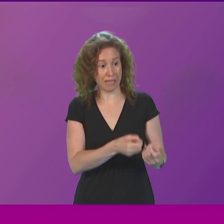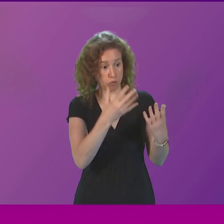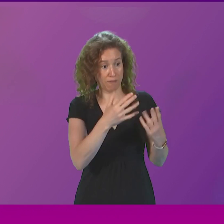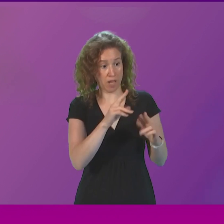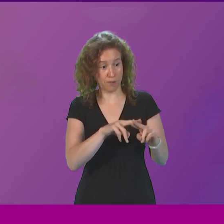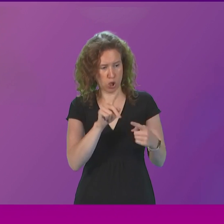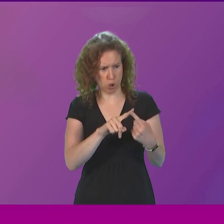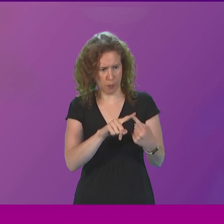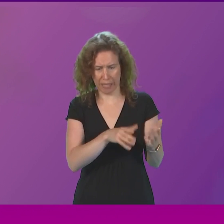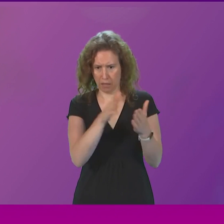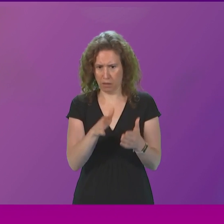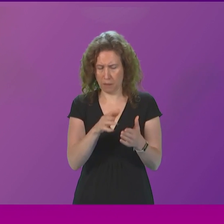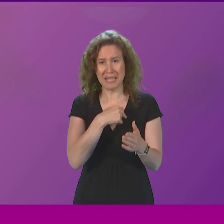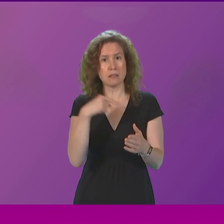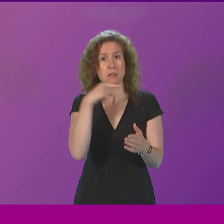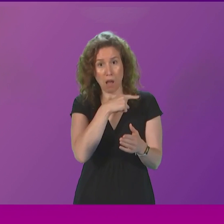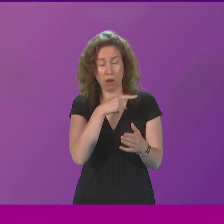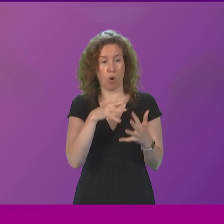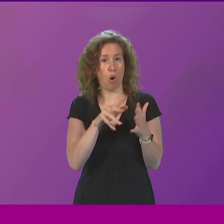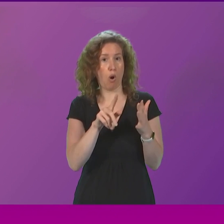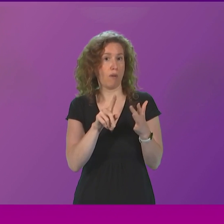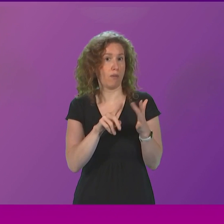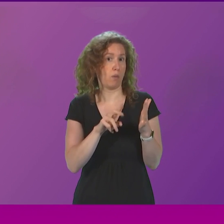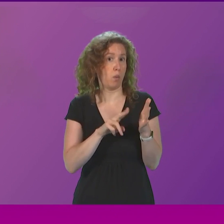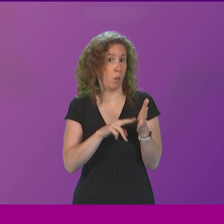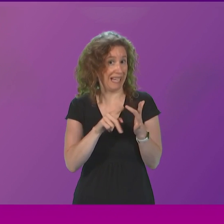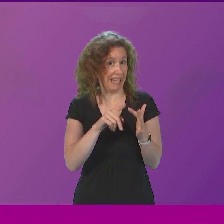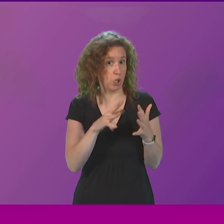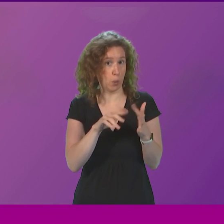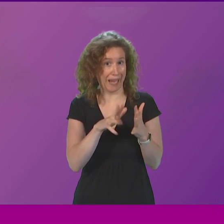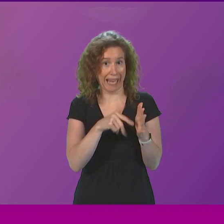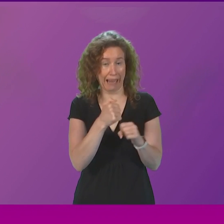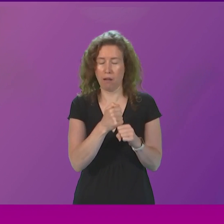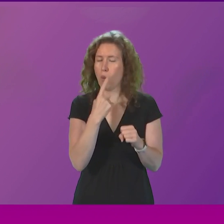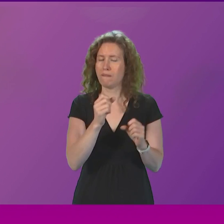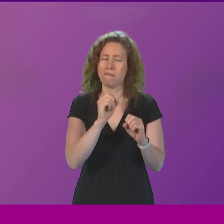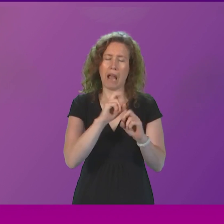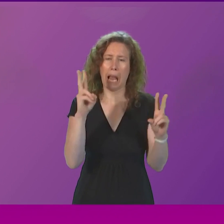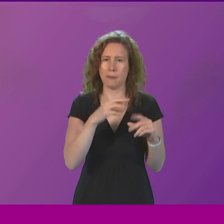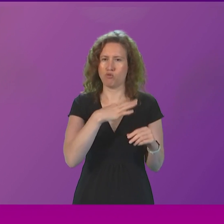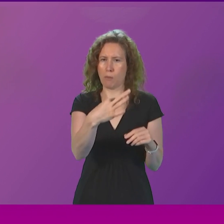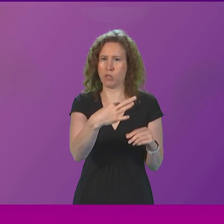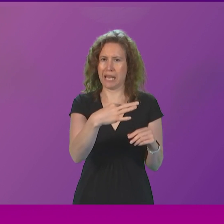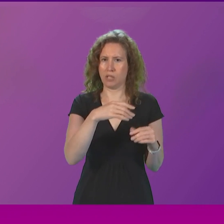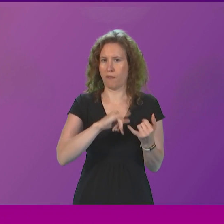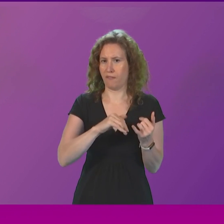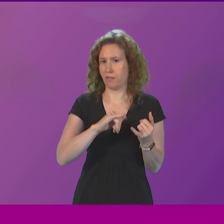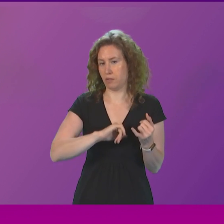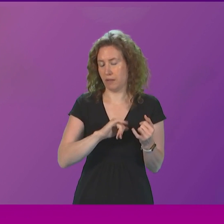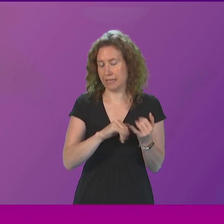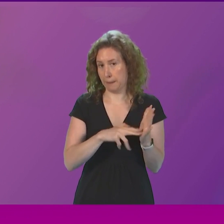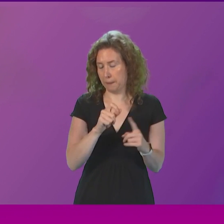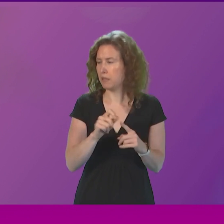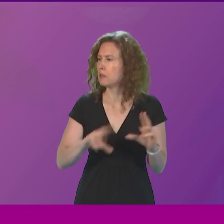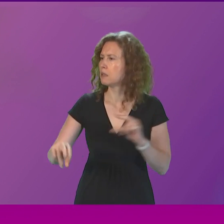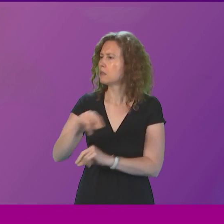Ewing, the son of Winnie Ewing, one of the SNP's most famous representatives. Members, let's